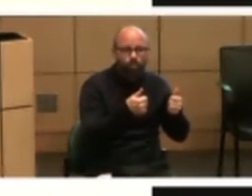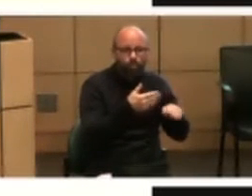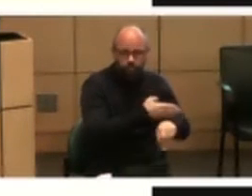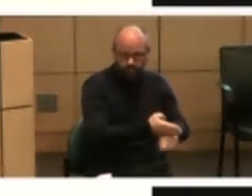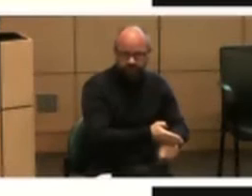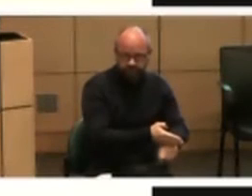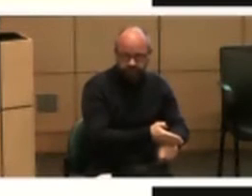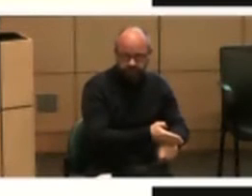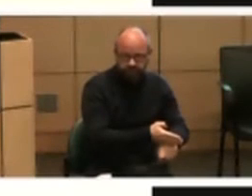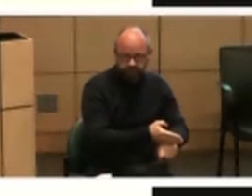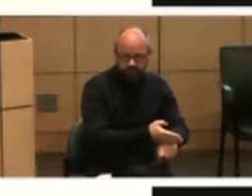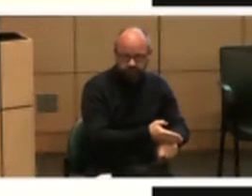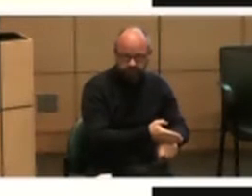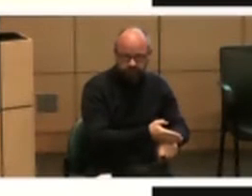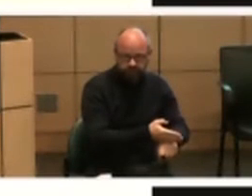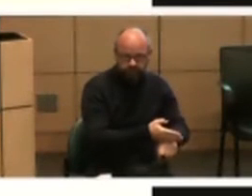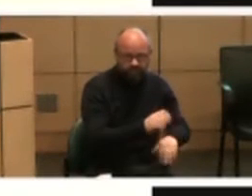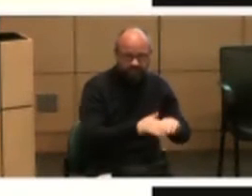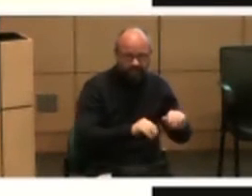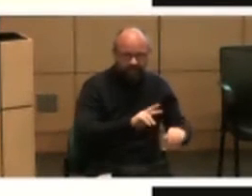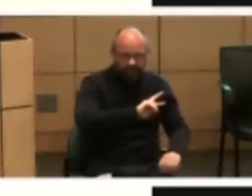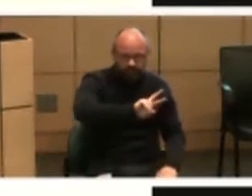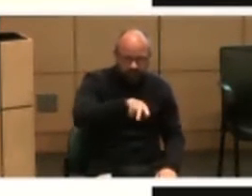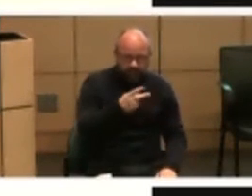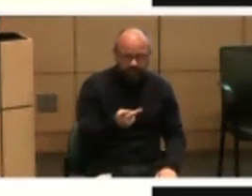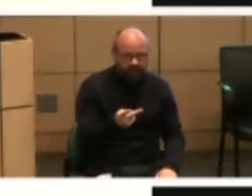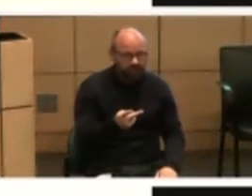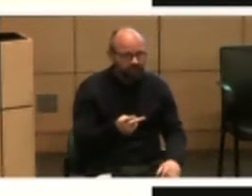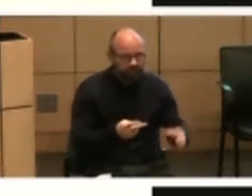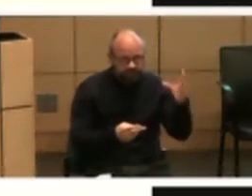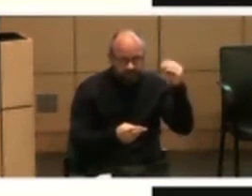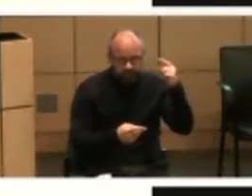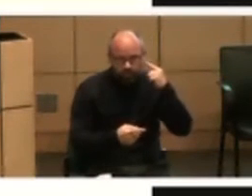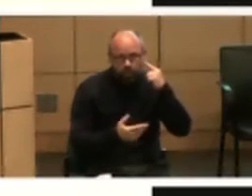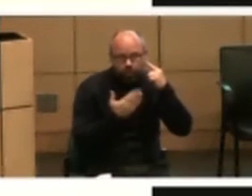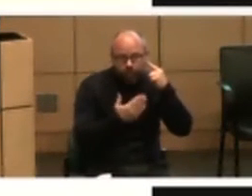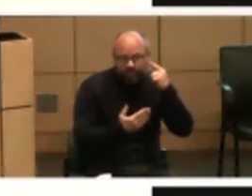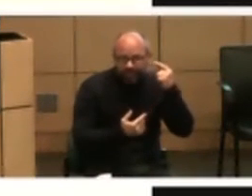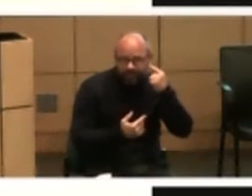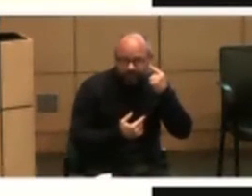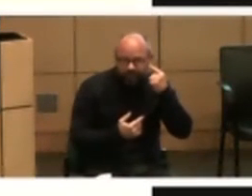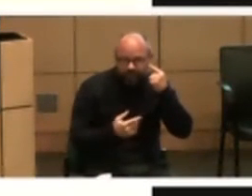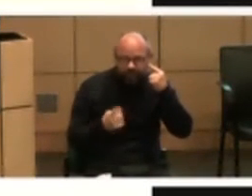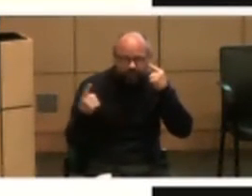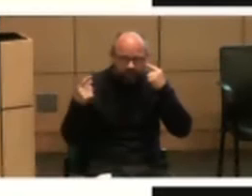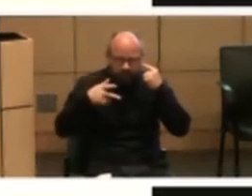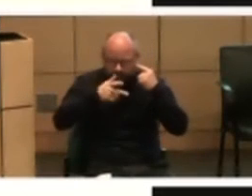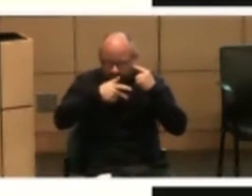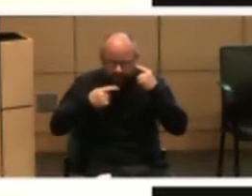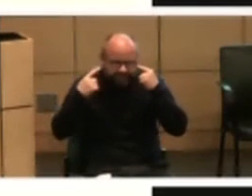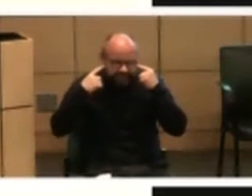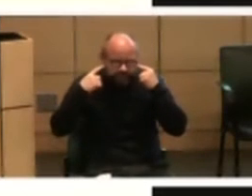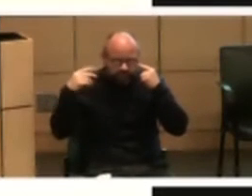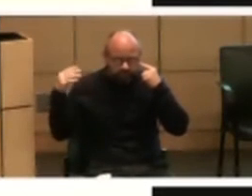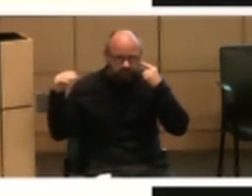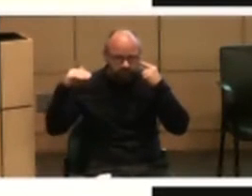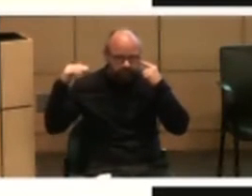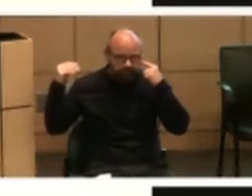would see if you flipped it and you had the speech going to the good ear. There's almost an advantage to playing the masker to the bad ear